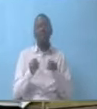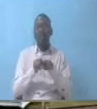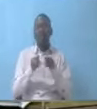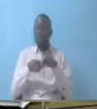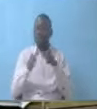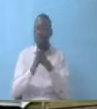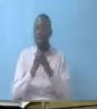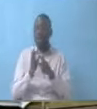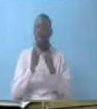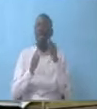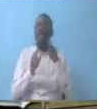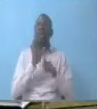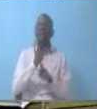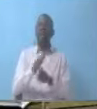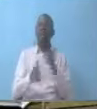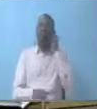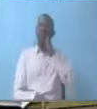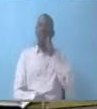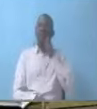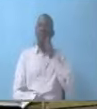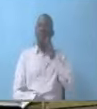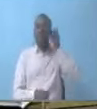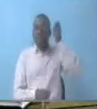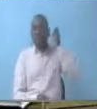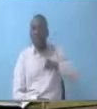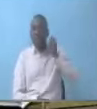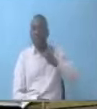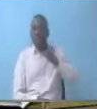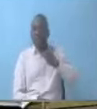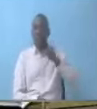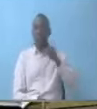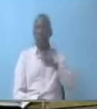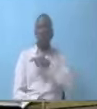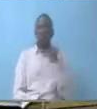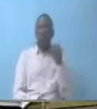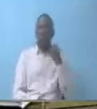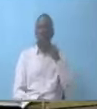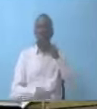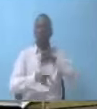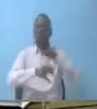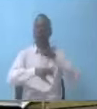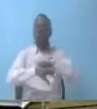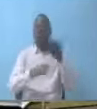Exactly. Yeah. You see, I remember as a legal practitioner,